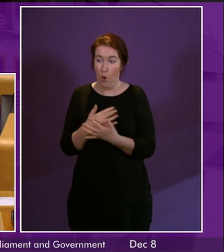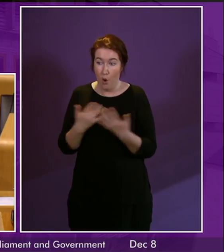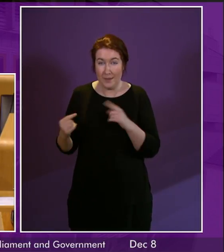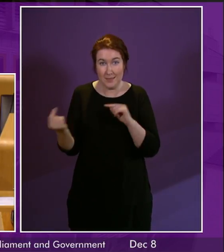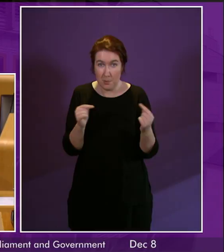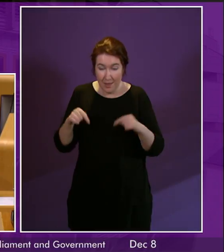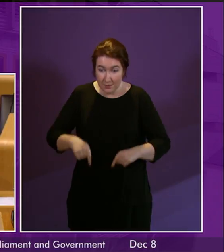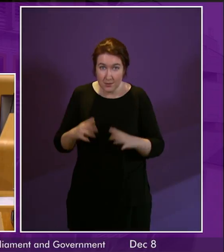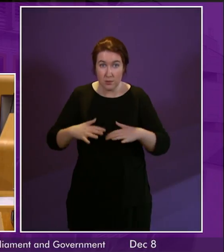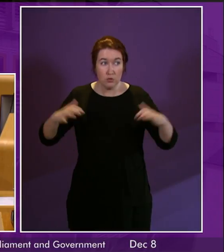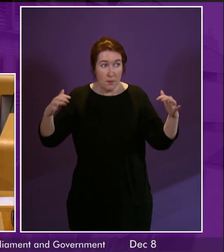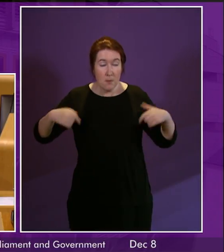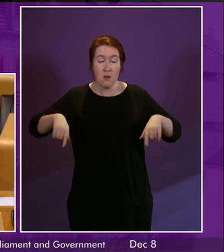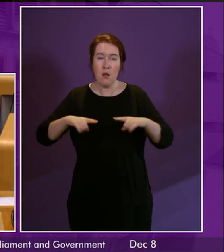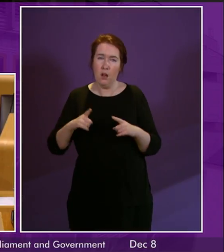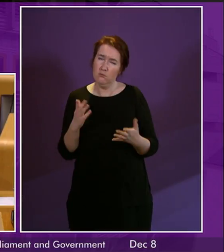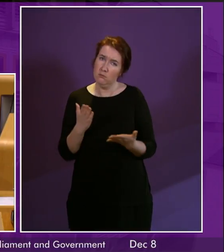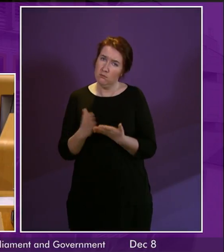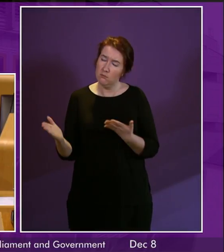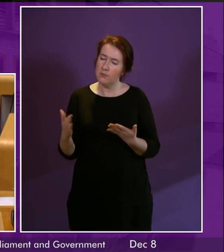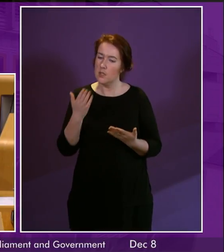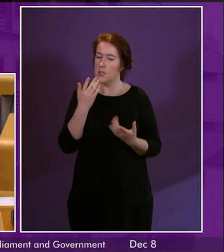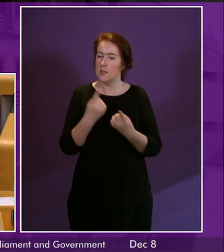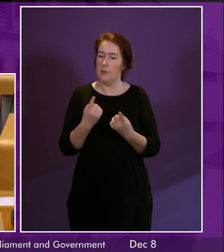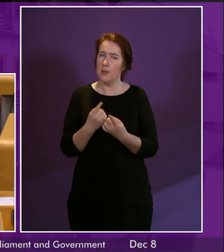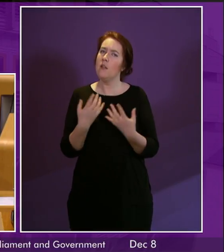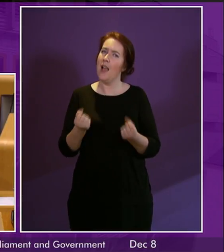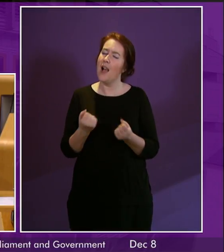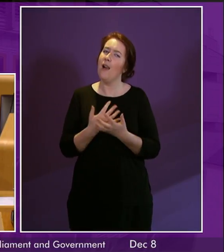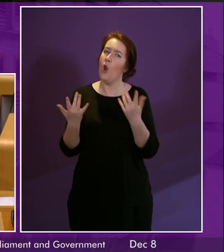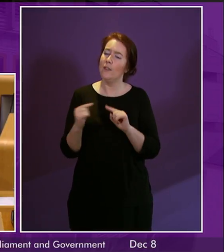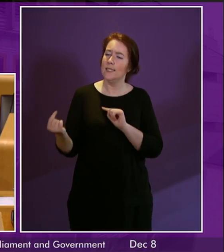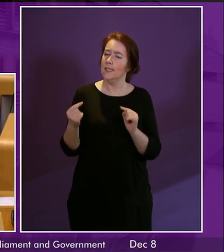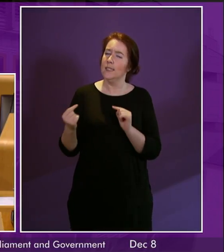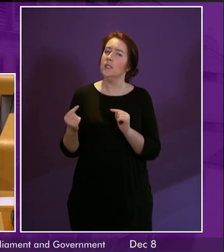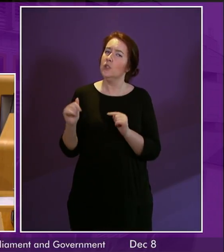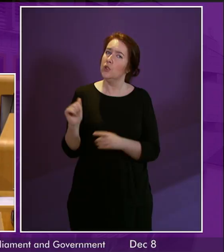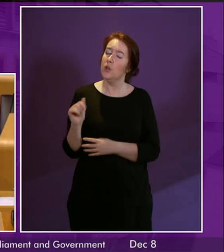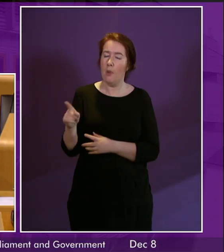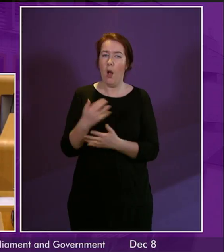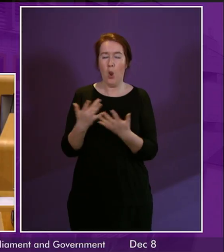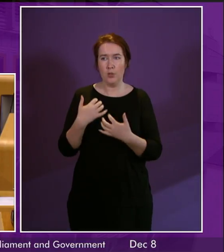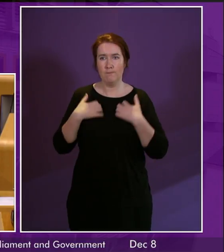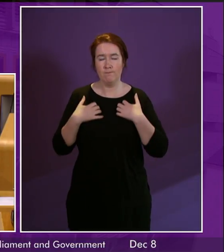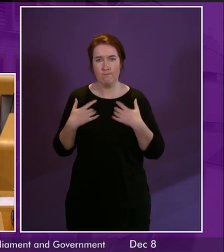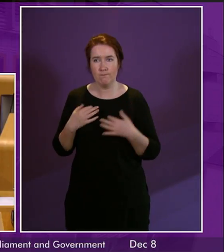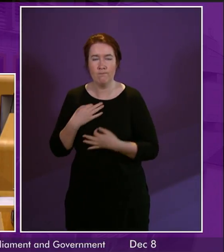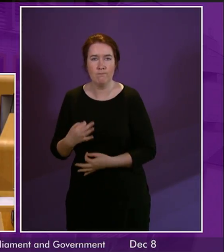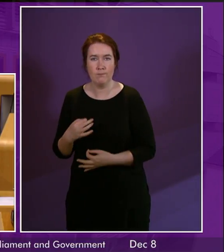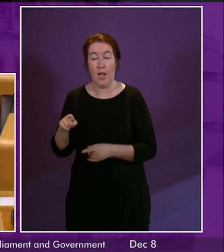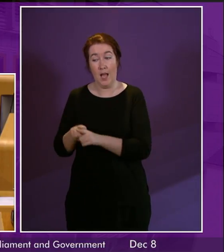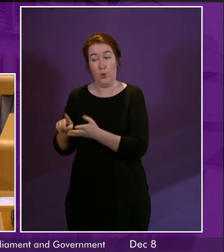And clearly that's something where there's a lot of contention, but there's a lot of interest in this Parliament and also in the